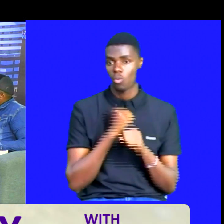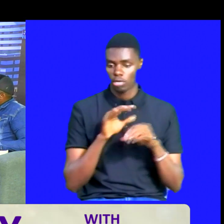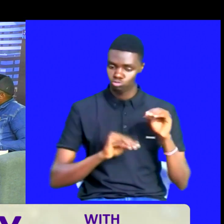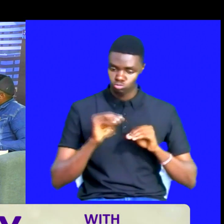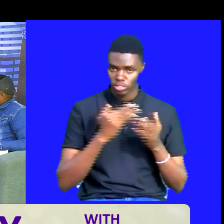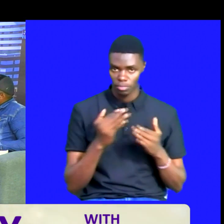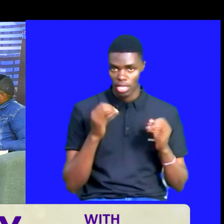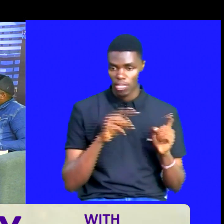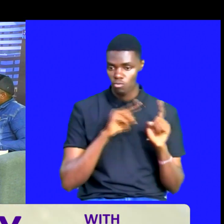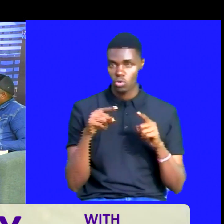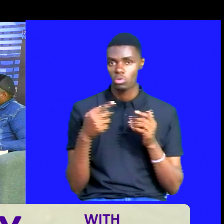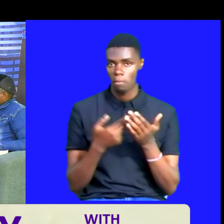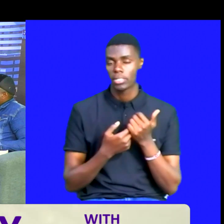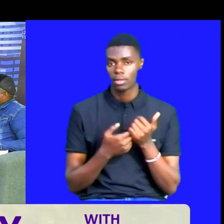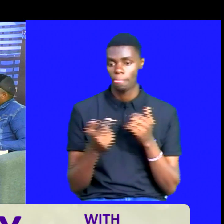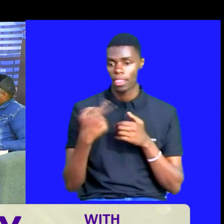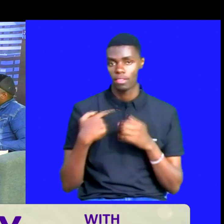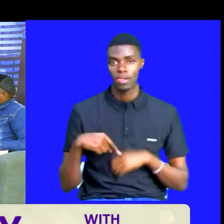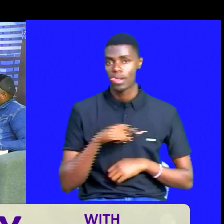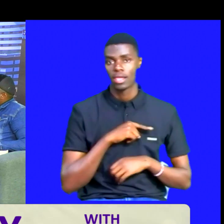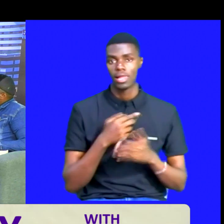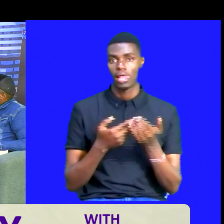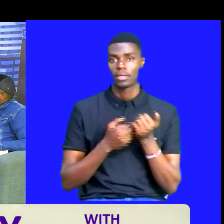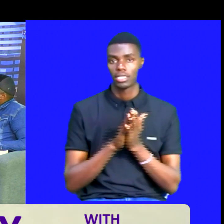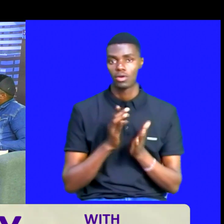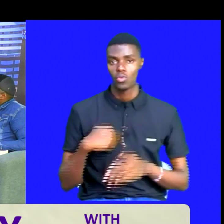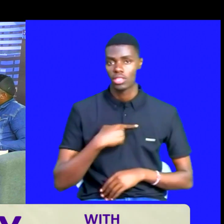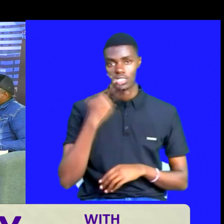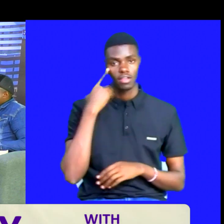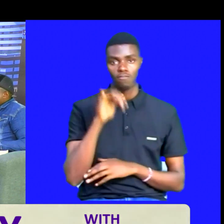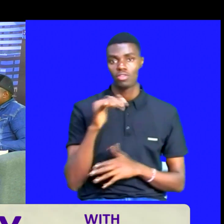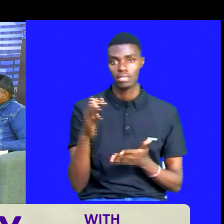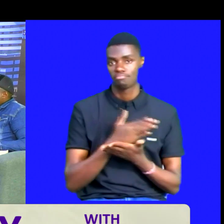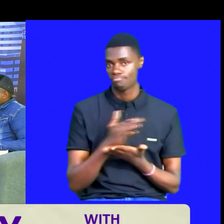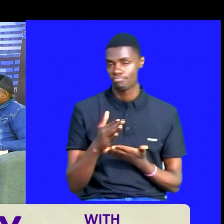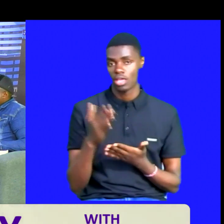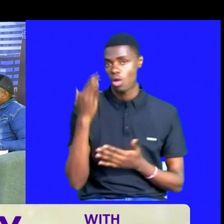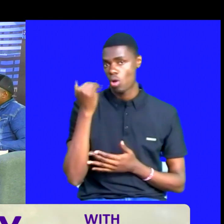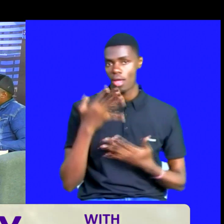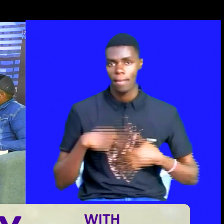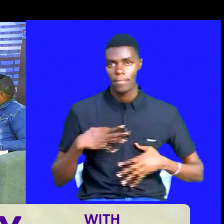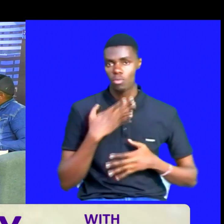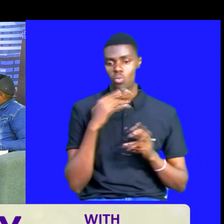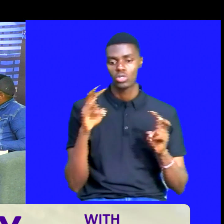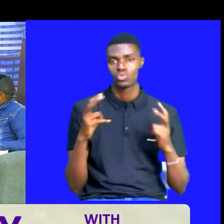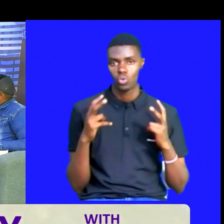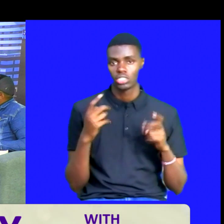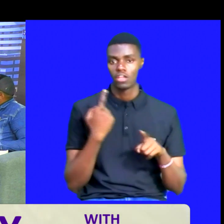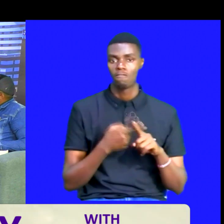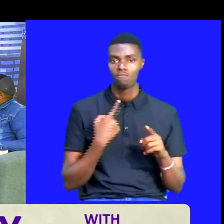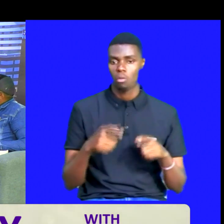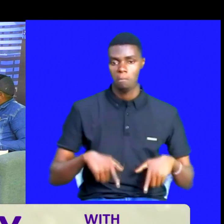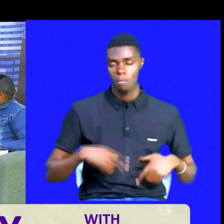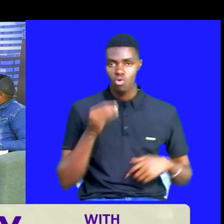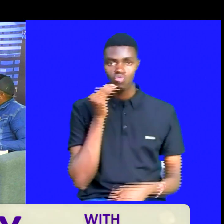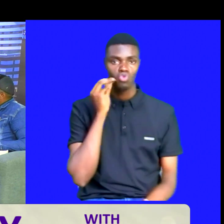if you guys can come on board, right, and join us, partner with us for that sector, right, because people want to watch us from their living